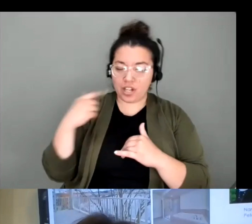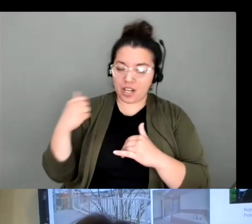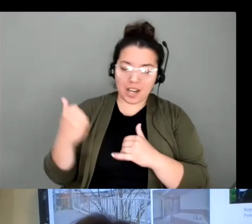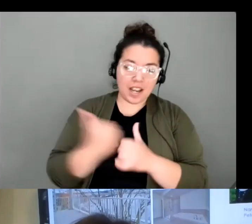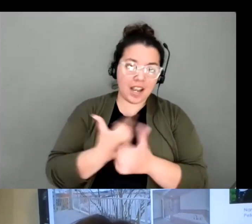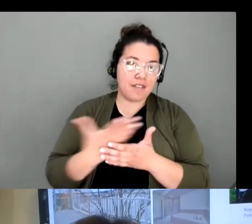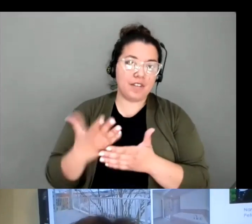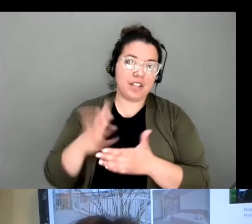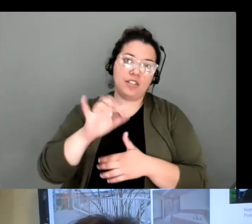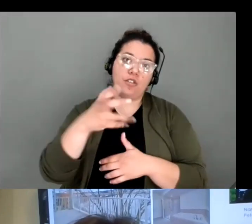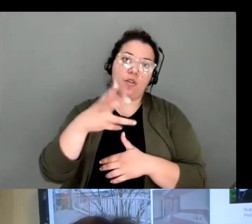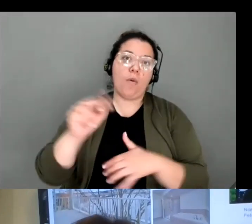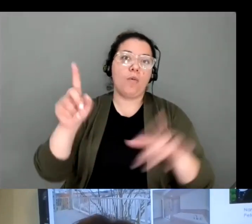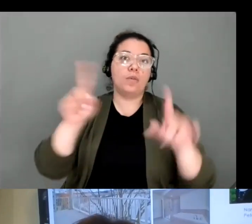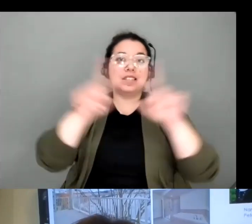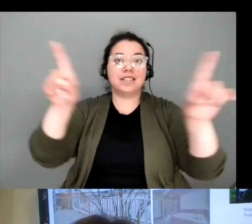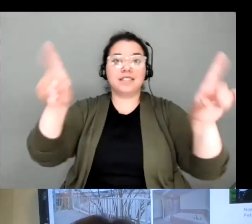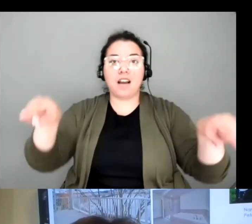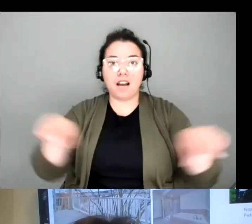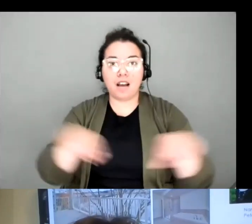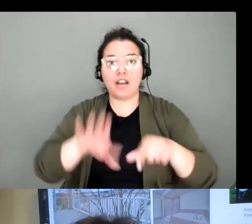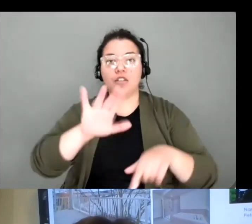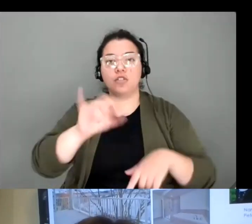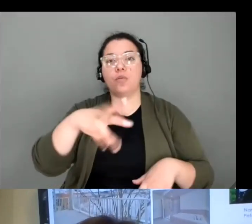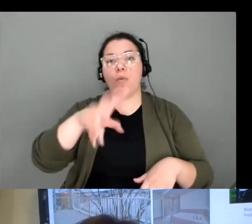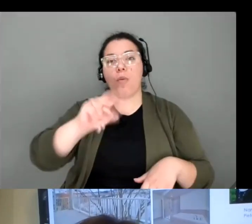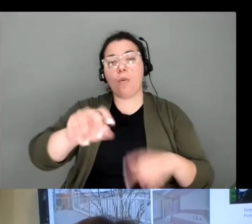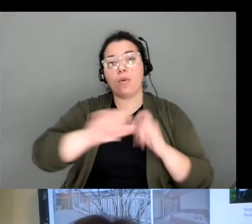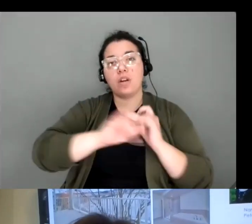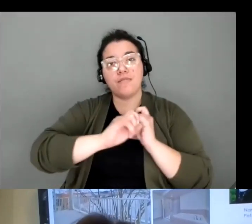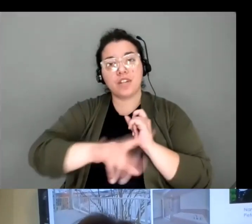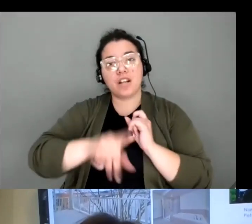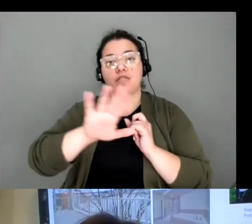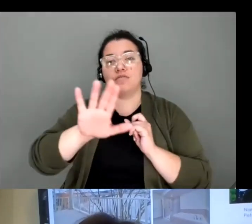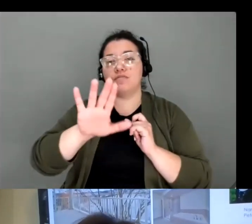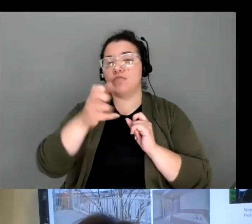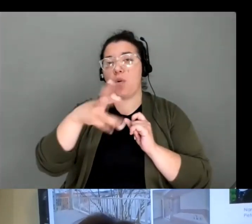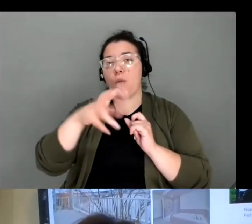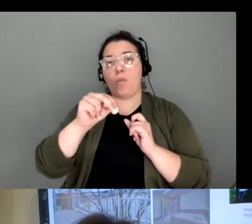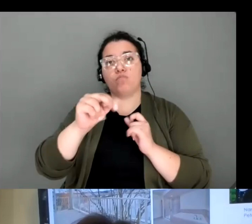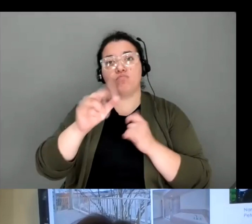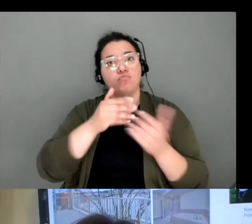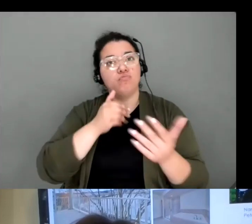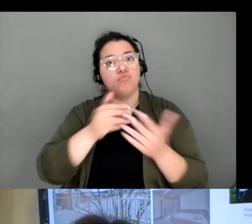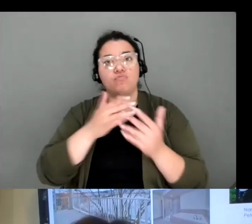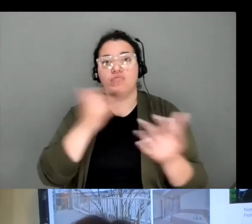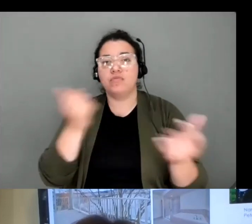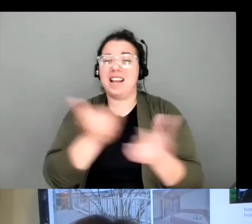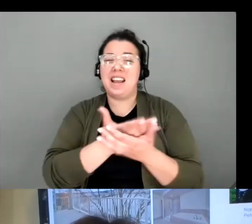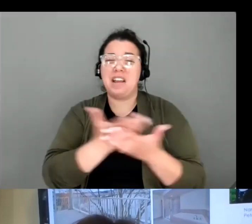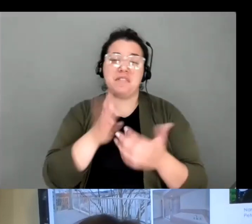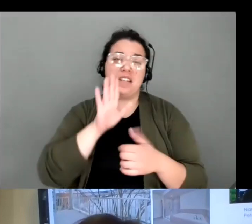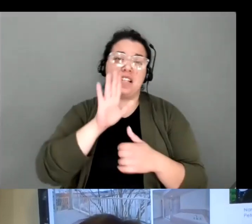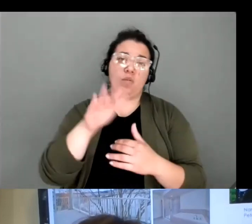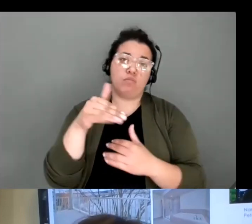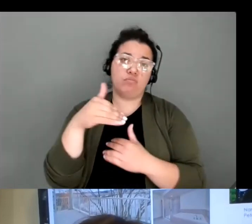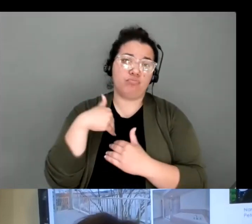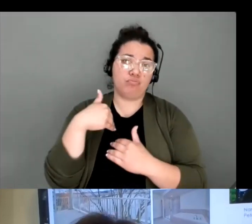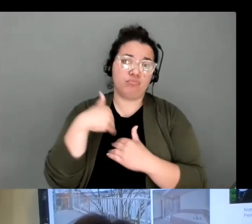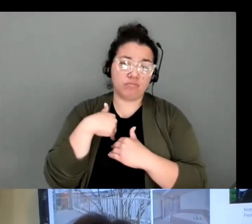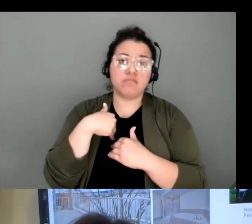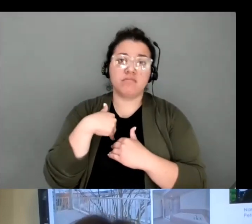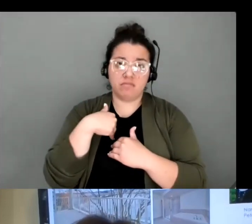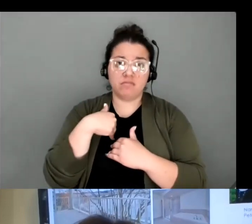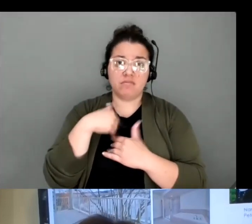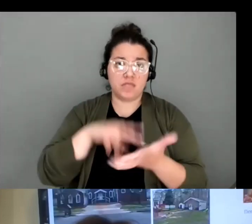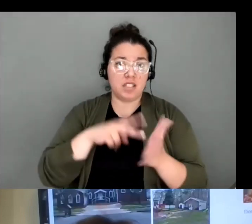get your own signs, you have to pay for advertising, anything you want to do, it's completely yours, and you literally, all